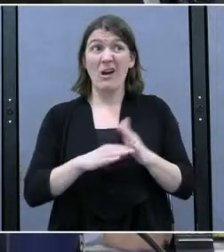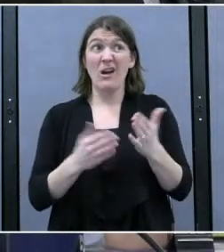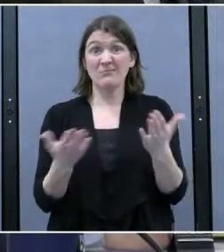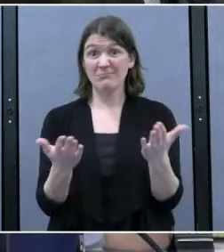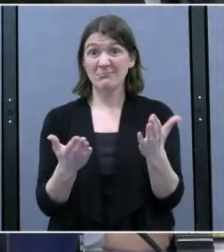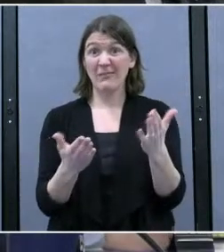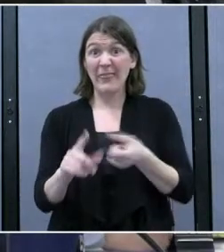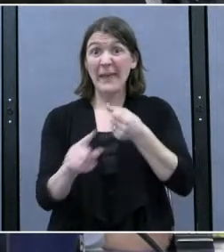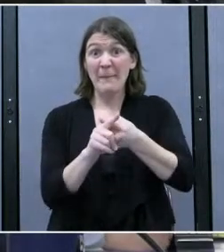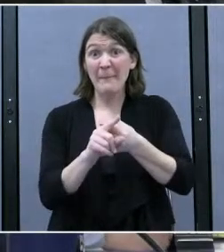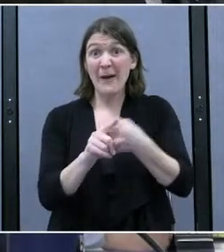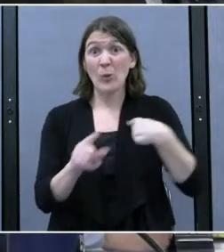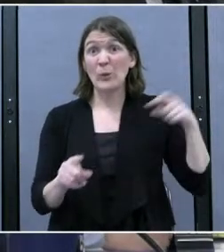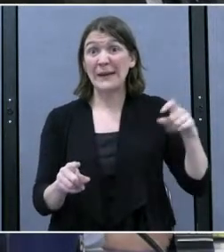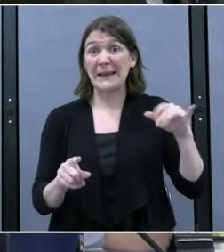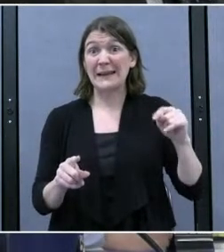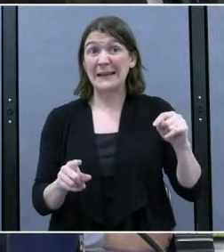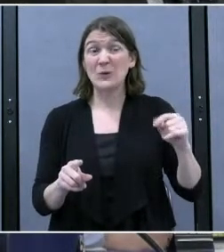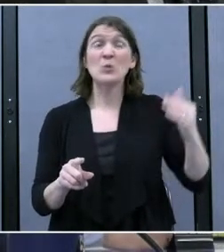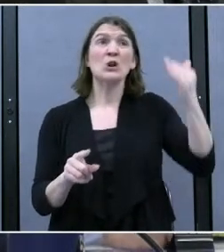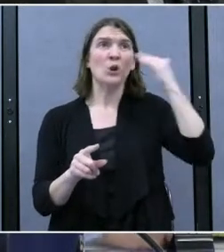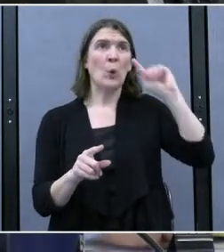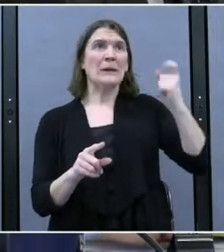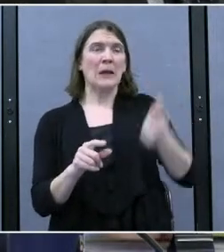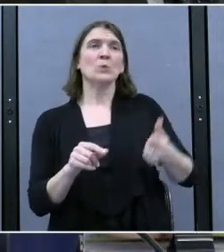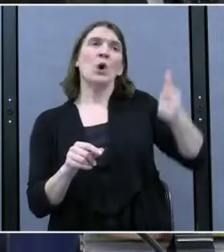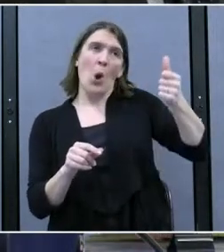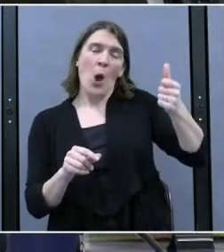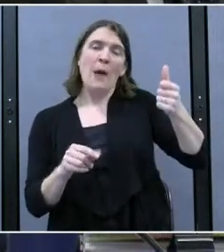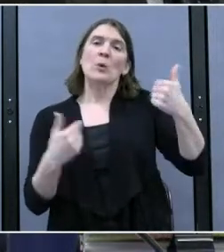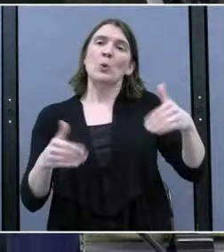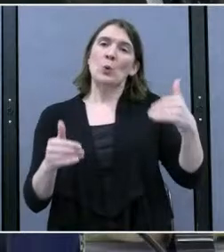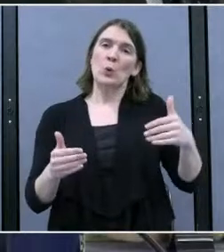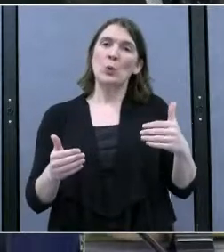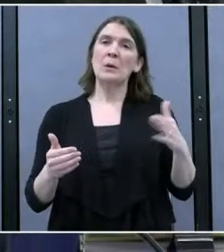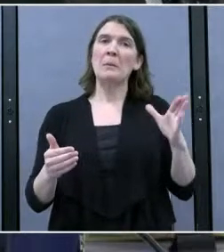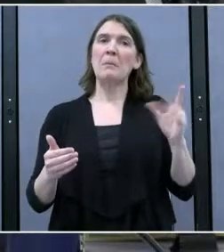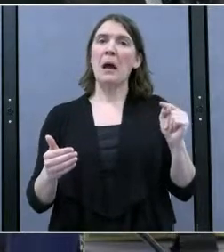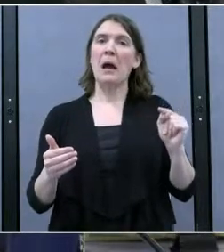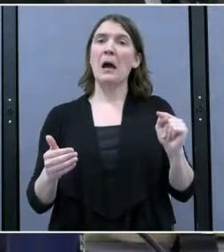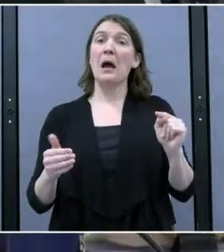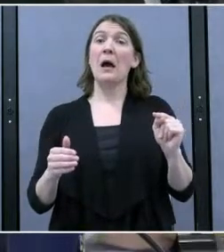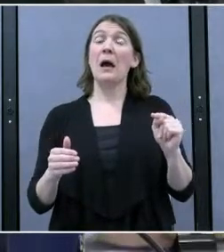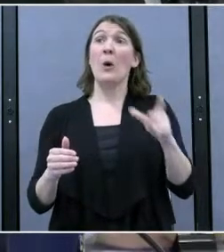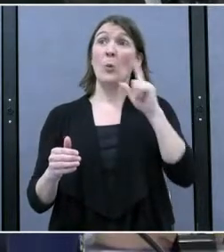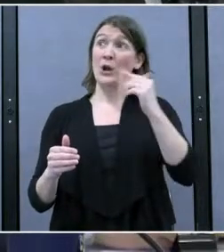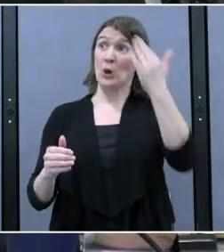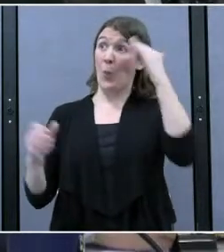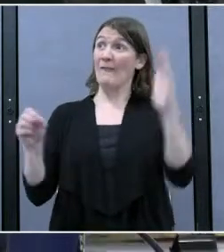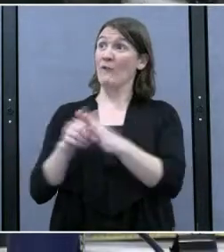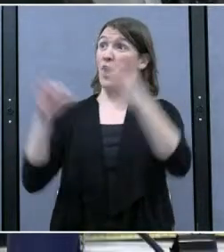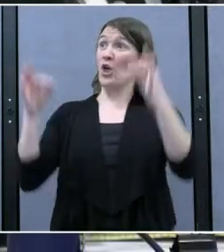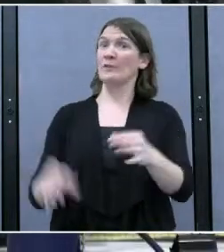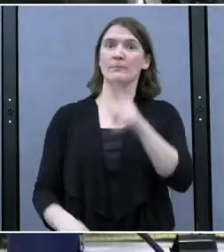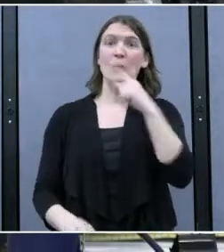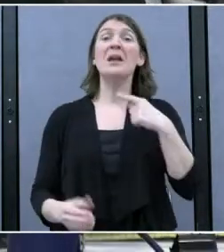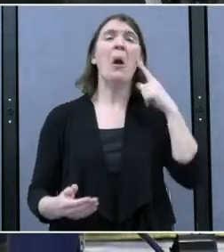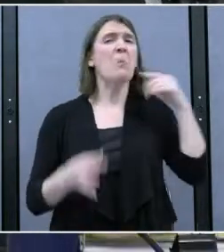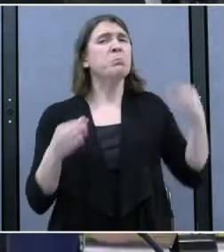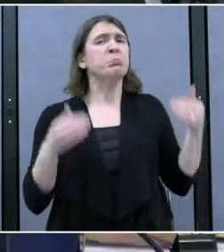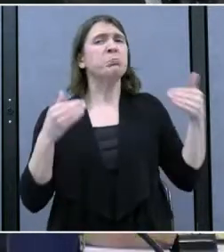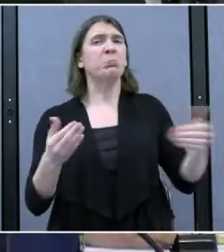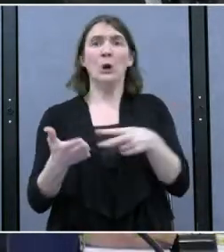the impact to the tax rate as it pertained to that bit of spending, but it was before we'd seen the entire budget.